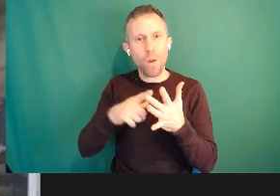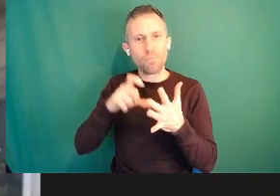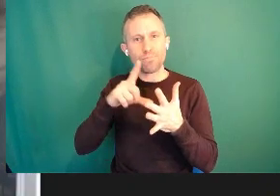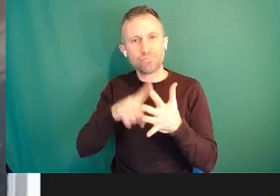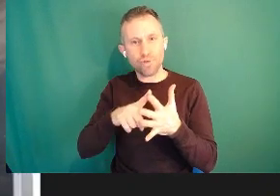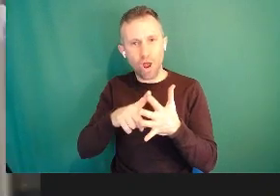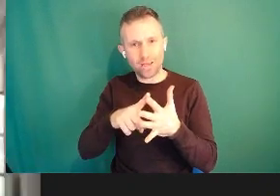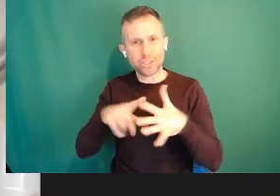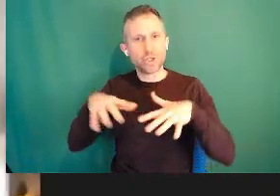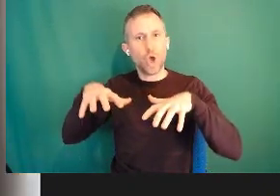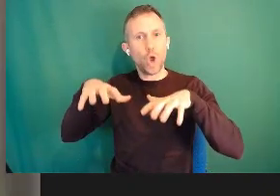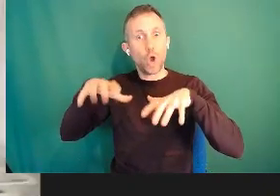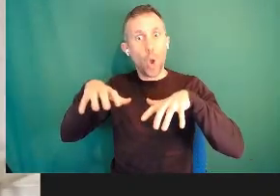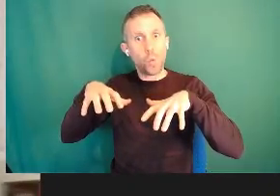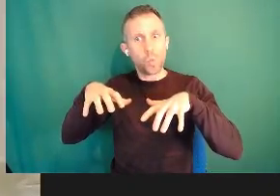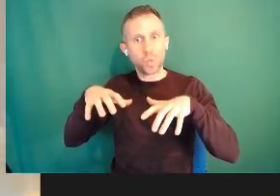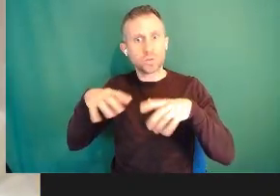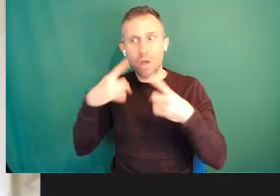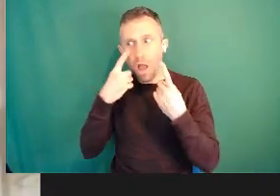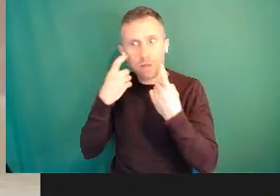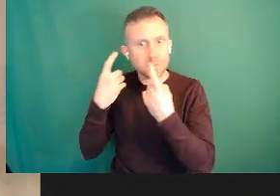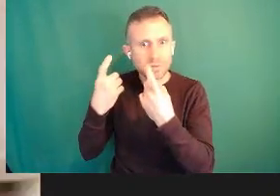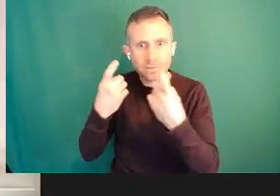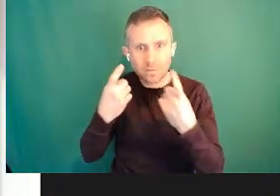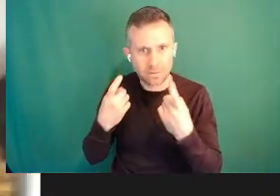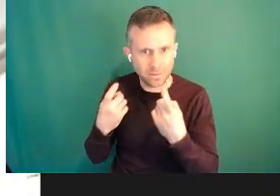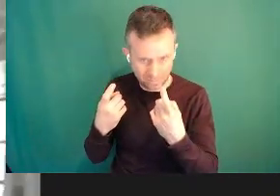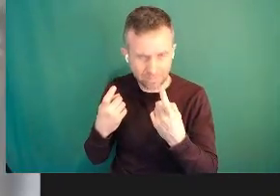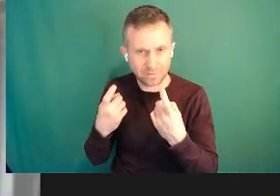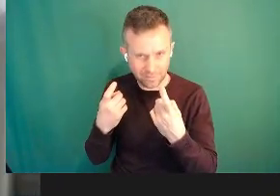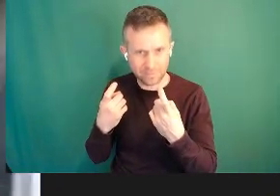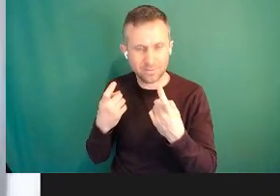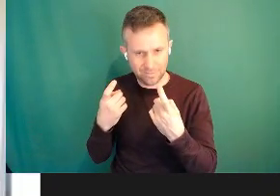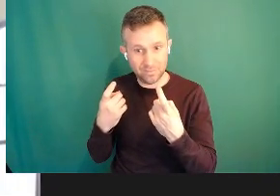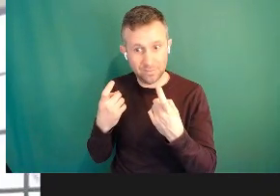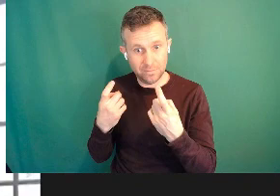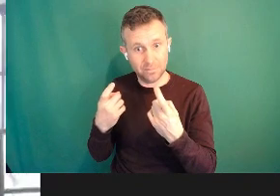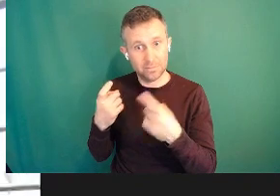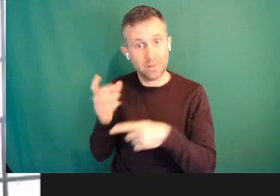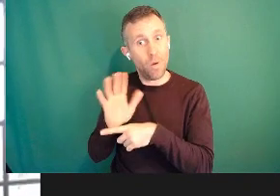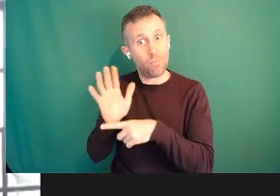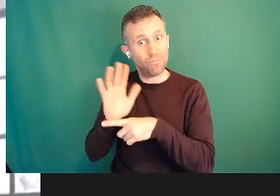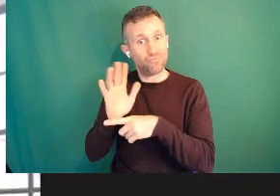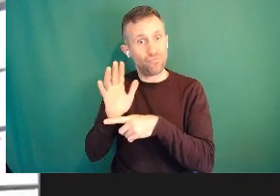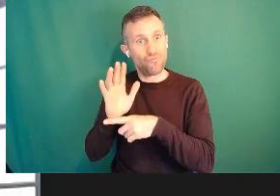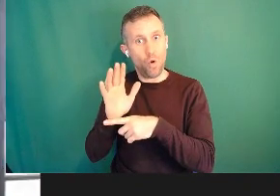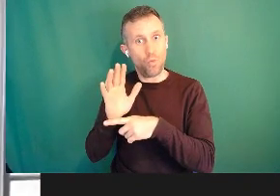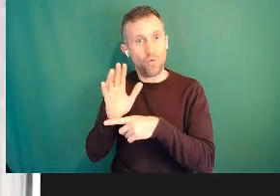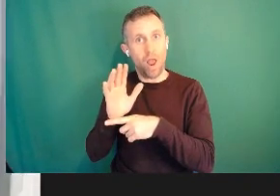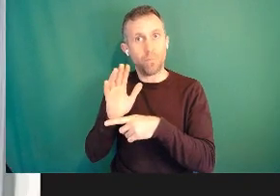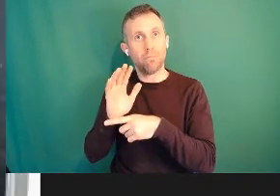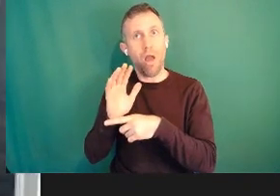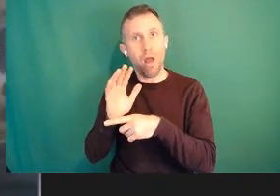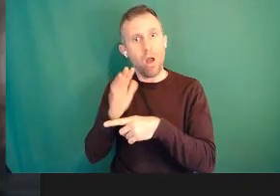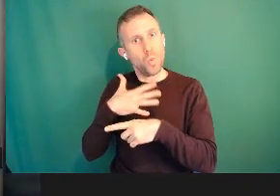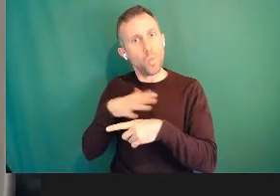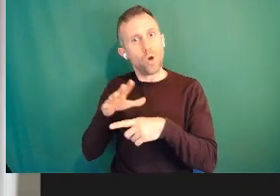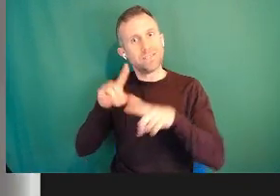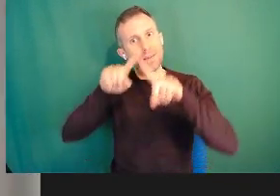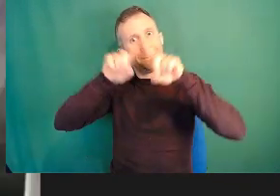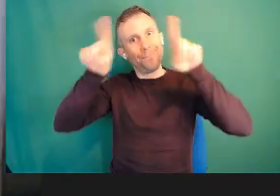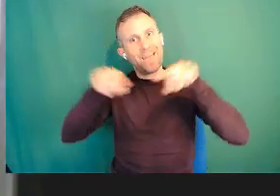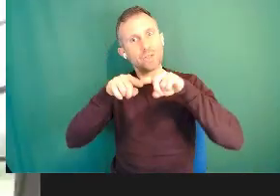see these paintings kind of fill the whole space and they go all the way around. And Bamber and Christina liked them so much that they kept